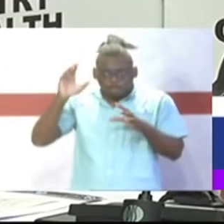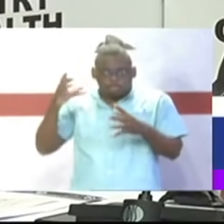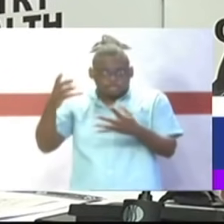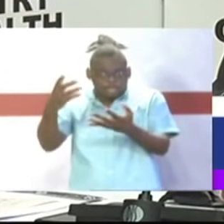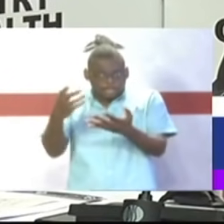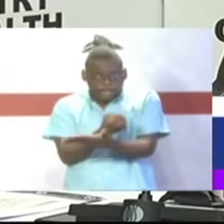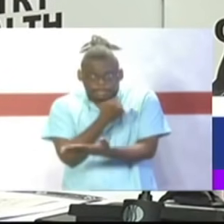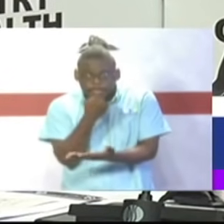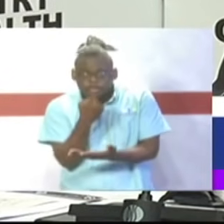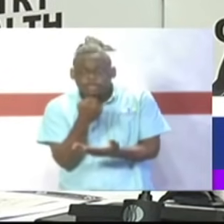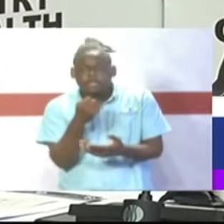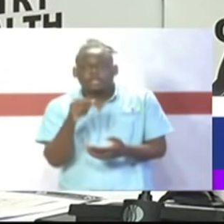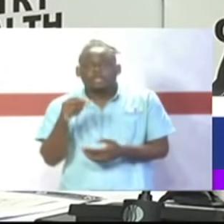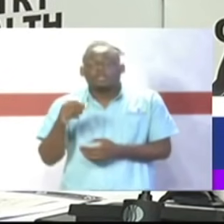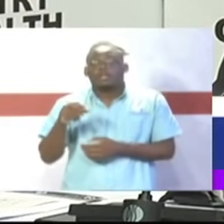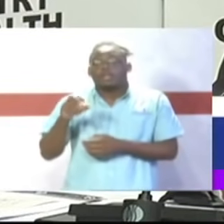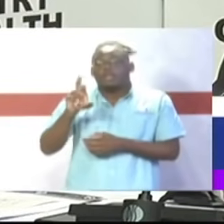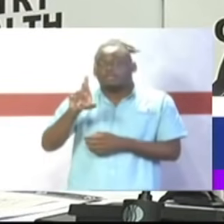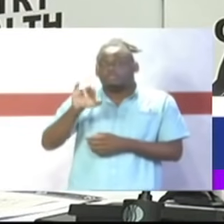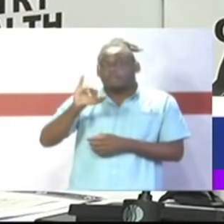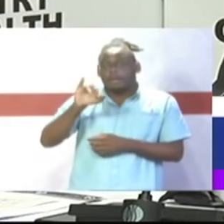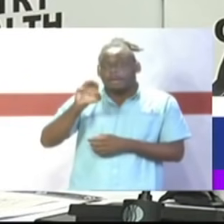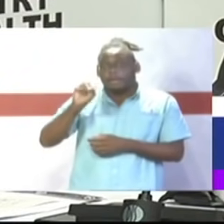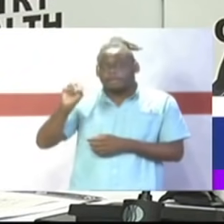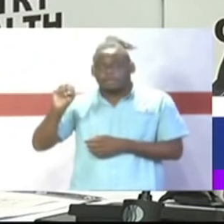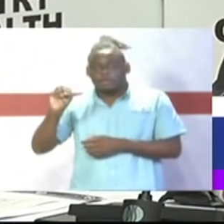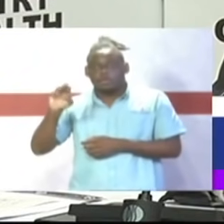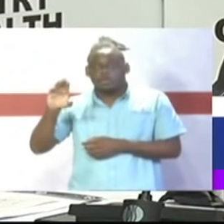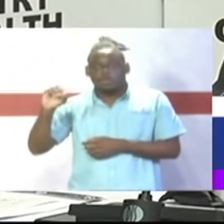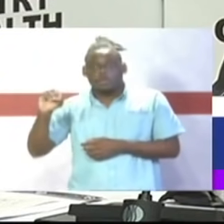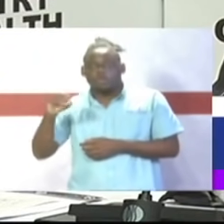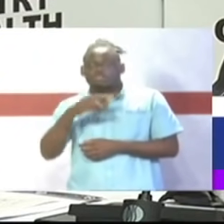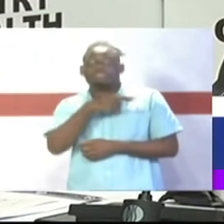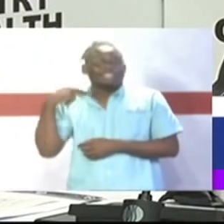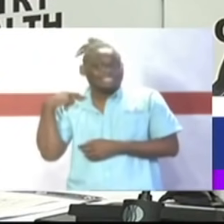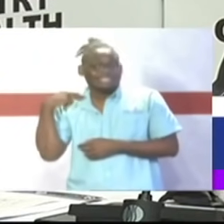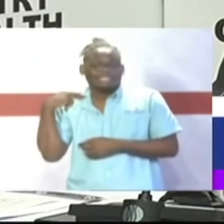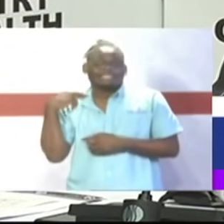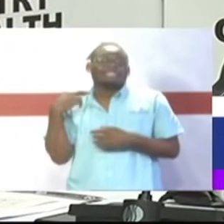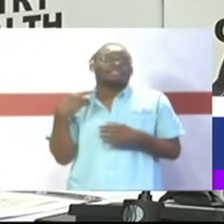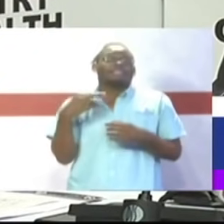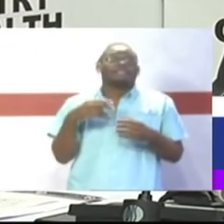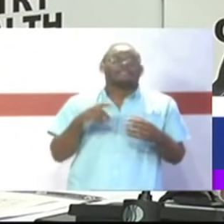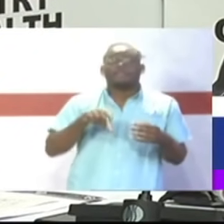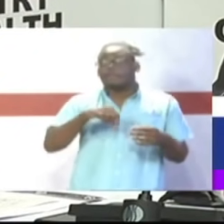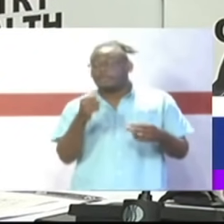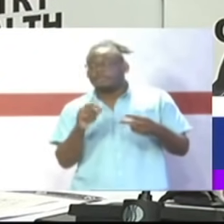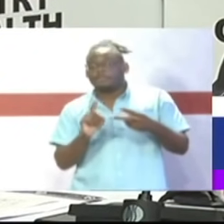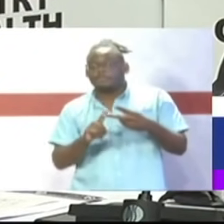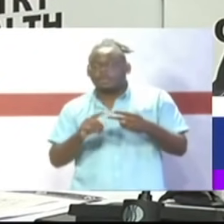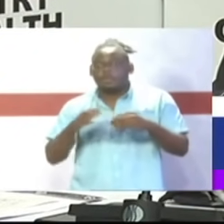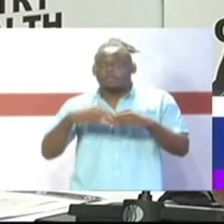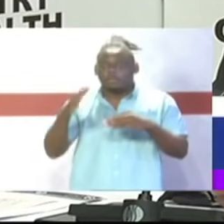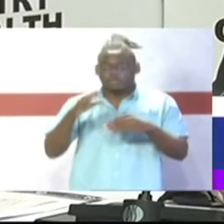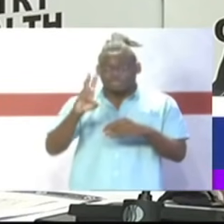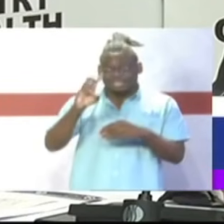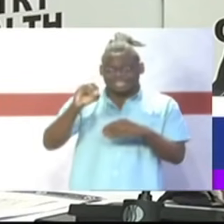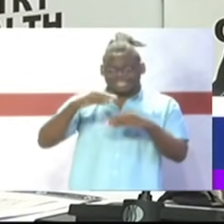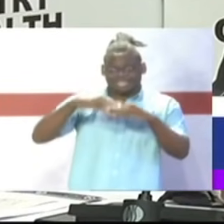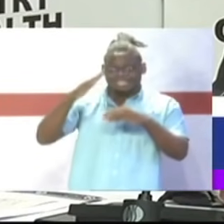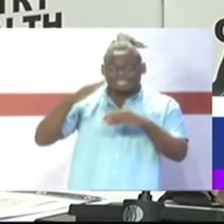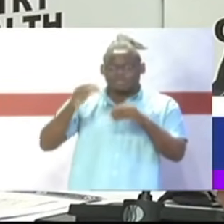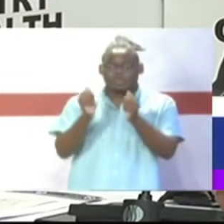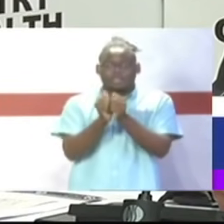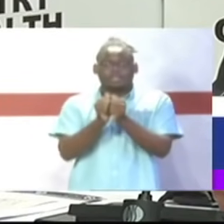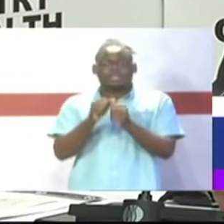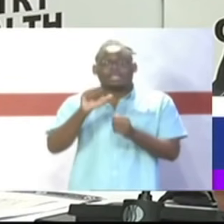immunocompromised state or they fall into that over 60 category, haven't taken Sinopharm. So those are the people that will be eligible. It is not based